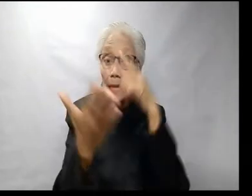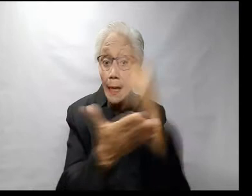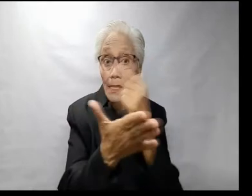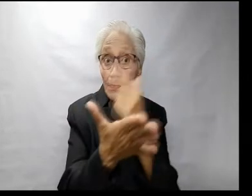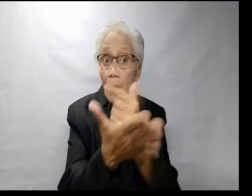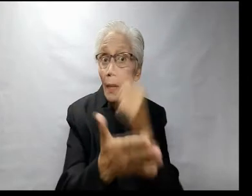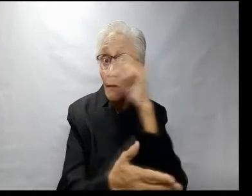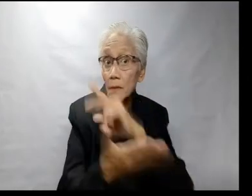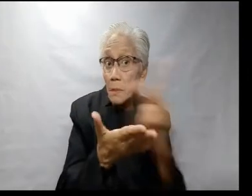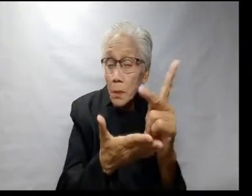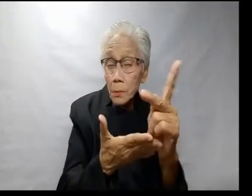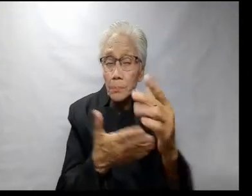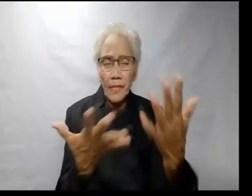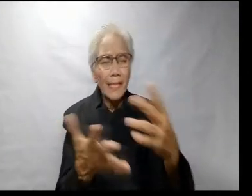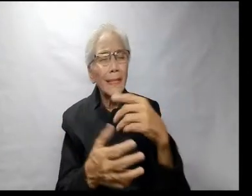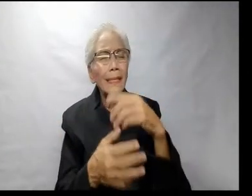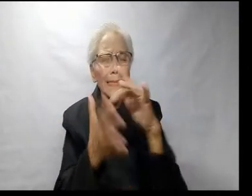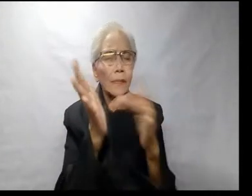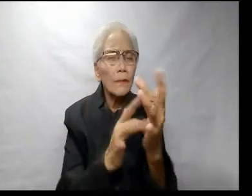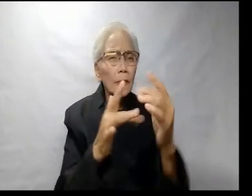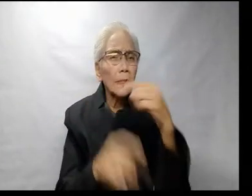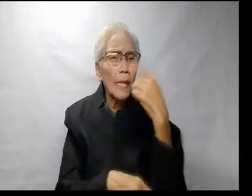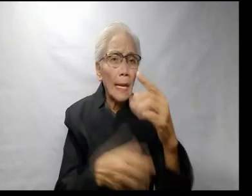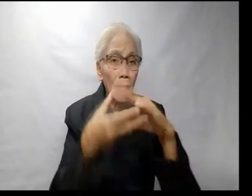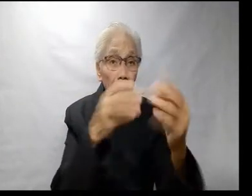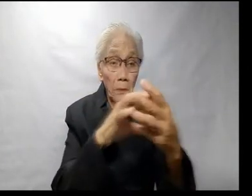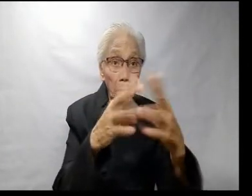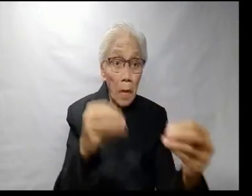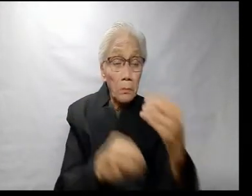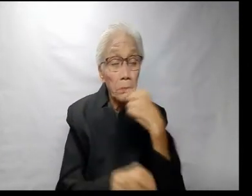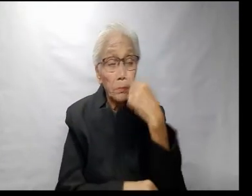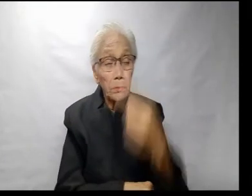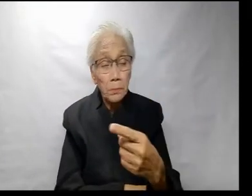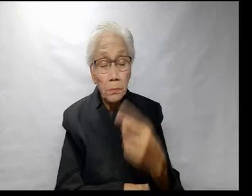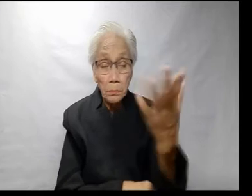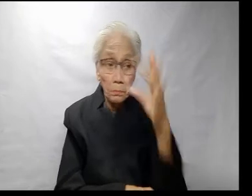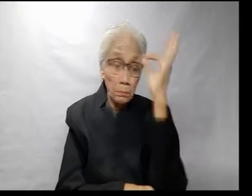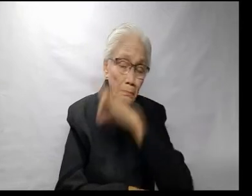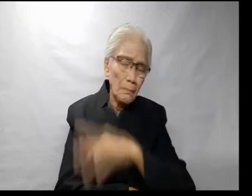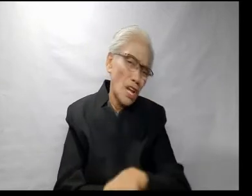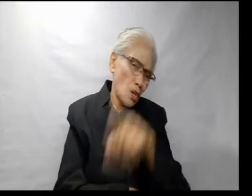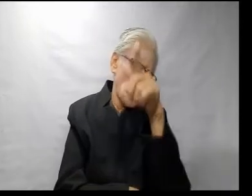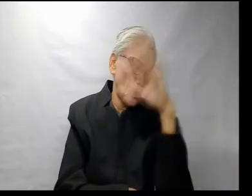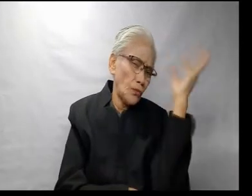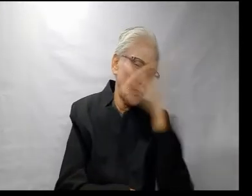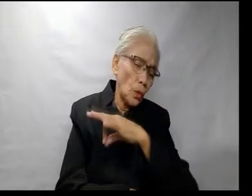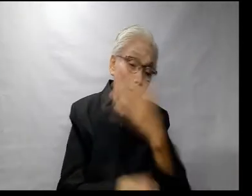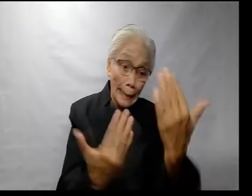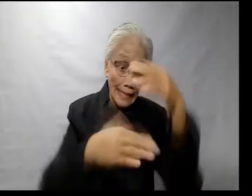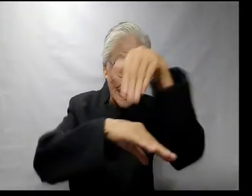heaven. The Gospel of Luke presents Jesus telling us a parable where God says to the foolish